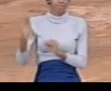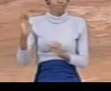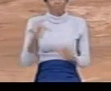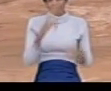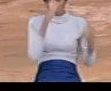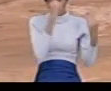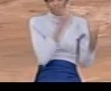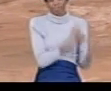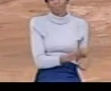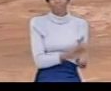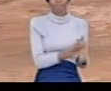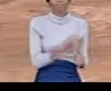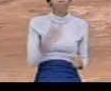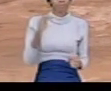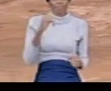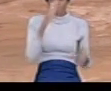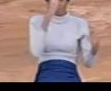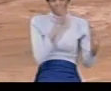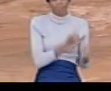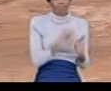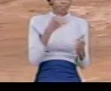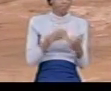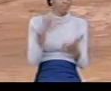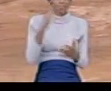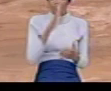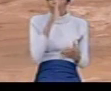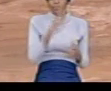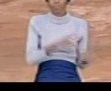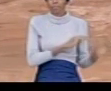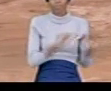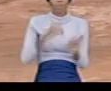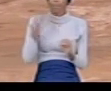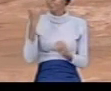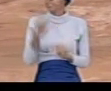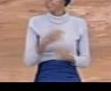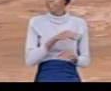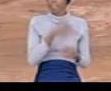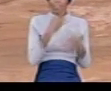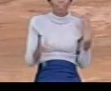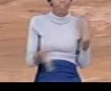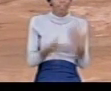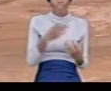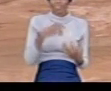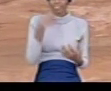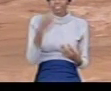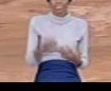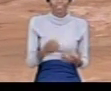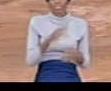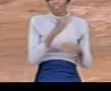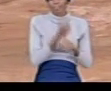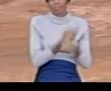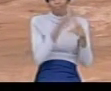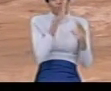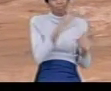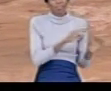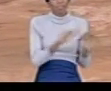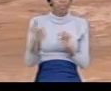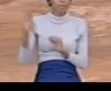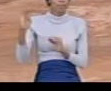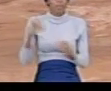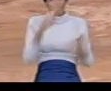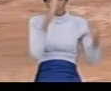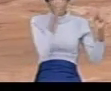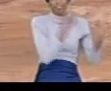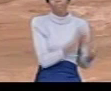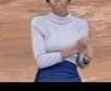Lord, it shall be removed. Whosoever says, mountain be thou removed,